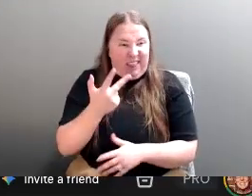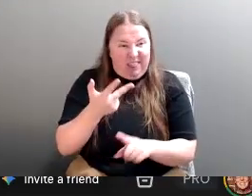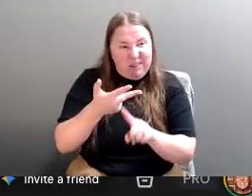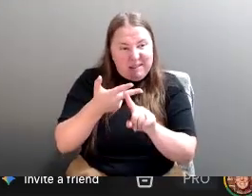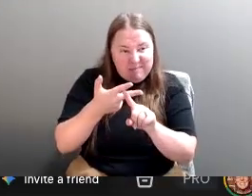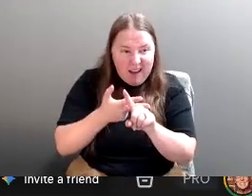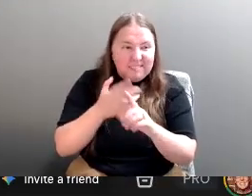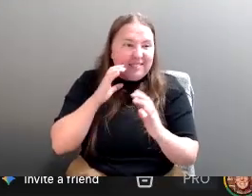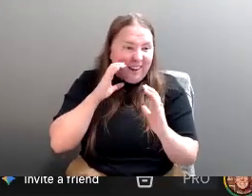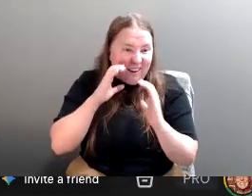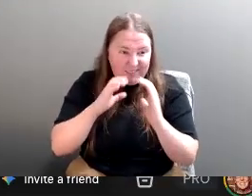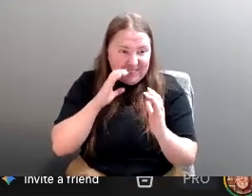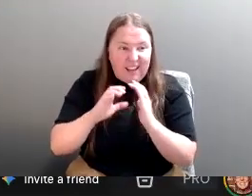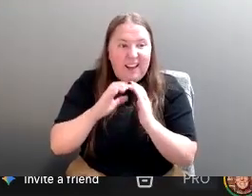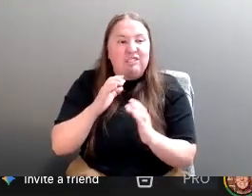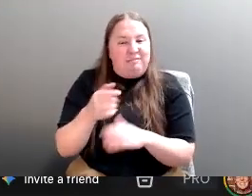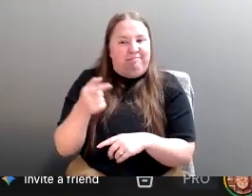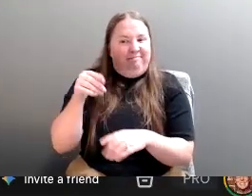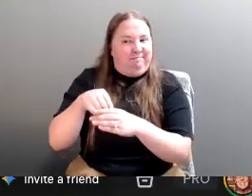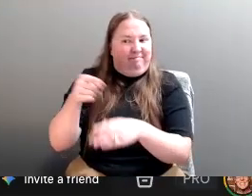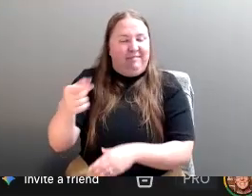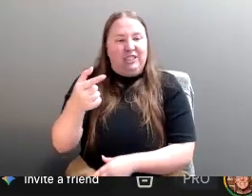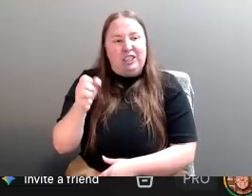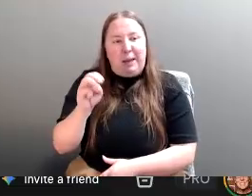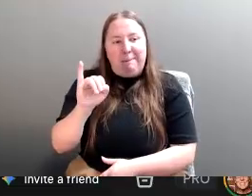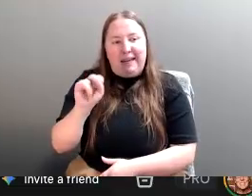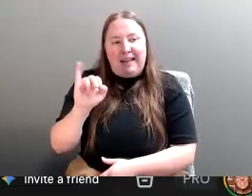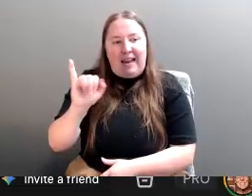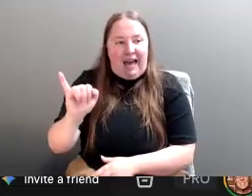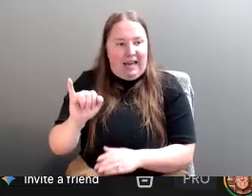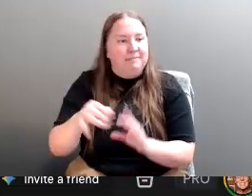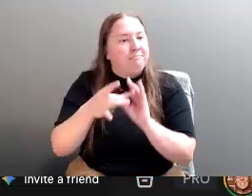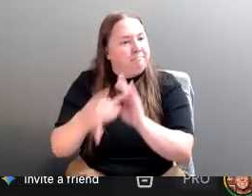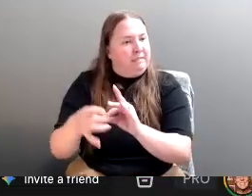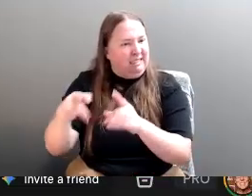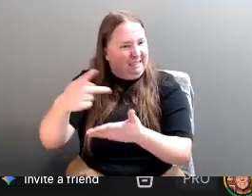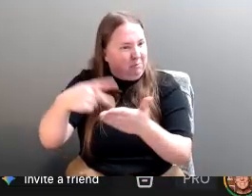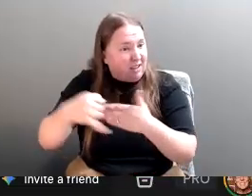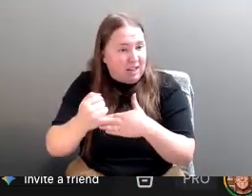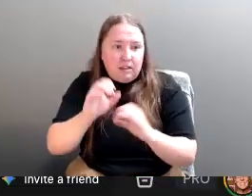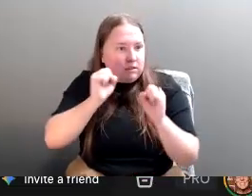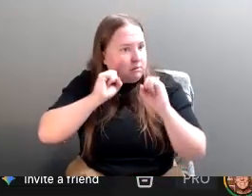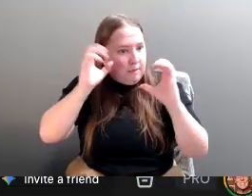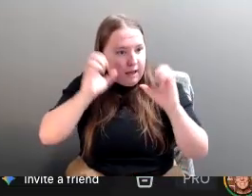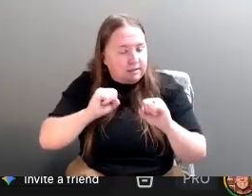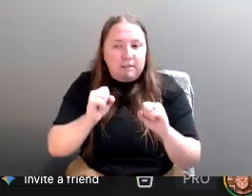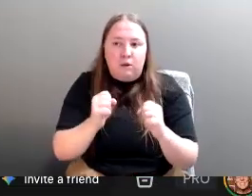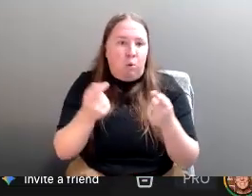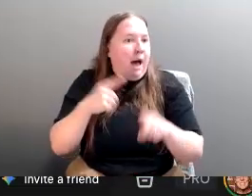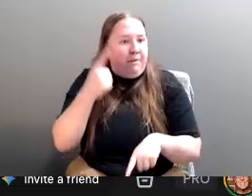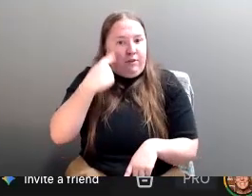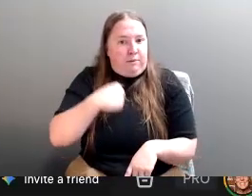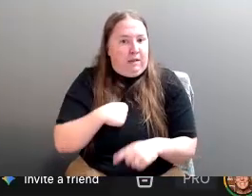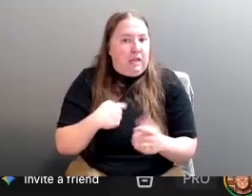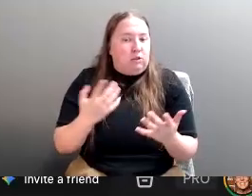3-month conversation in Gemini about this project. And it was amazing. What happened for me was